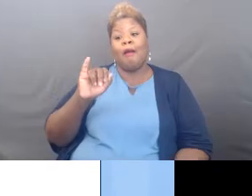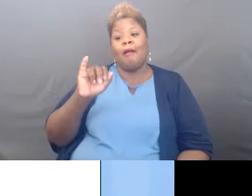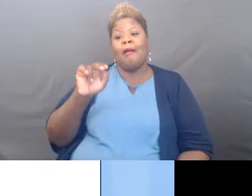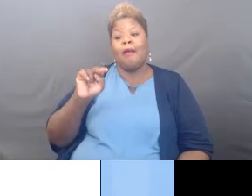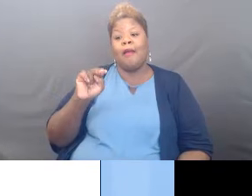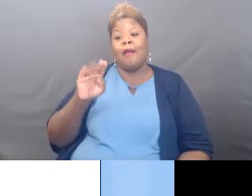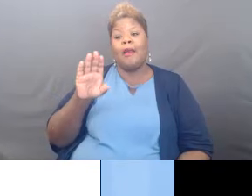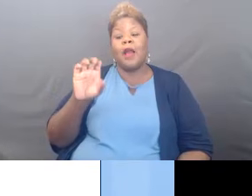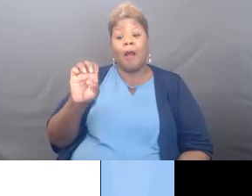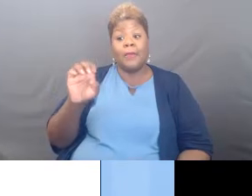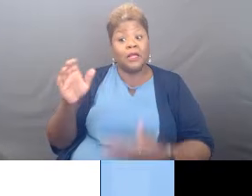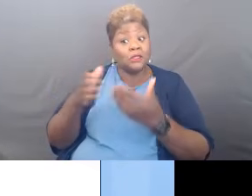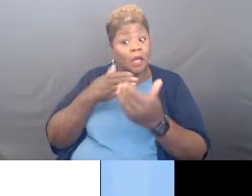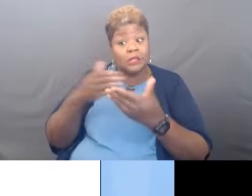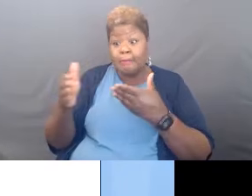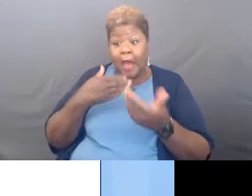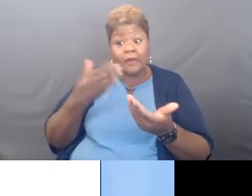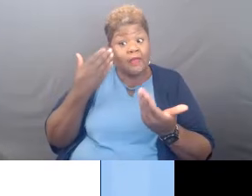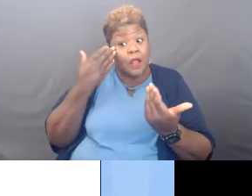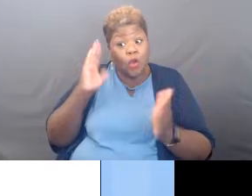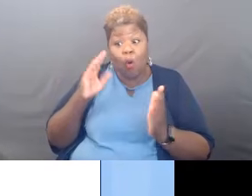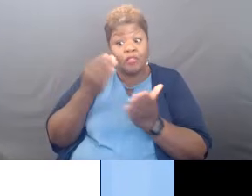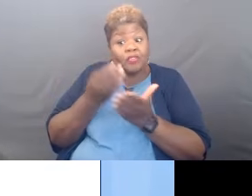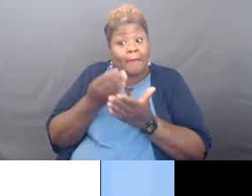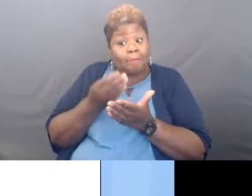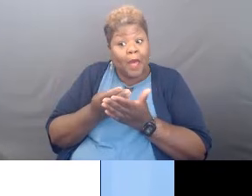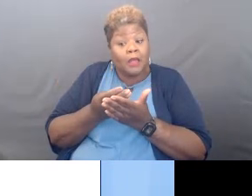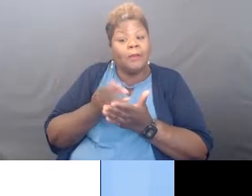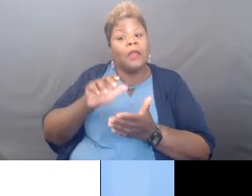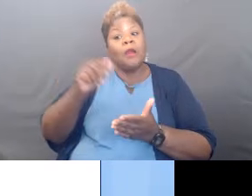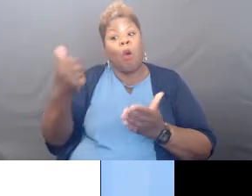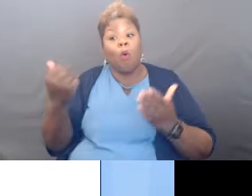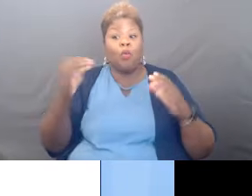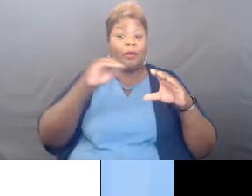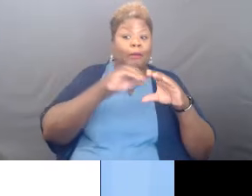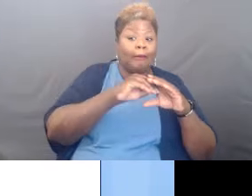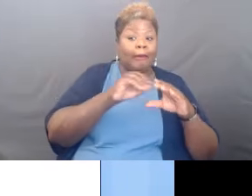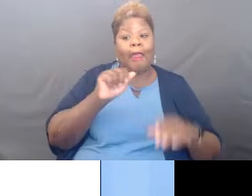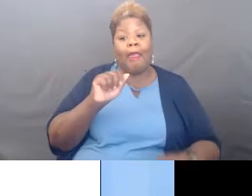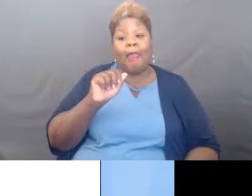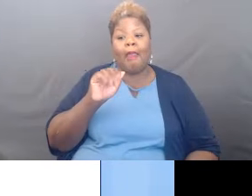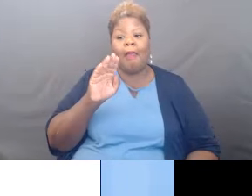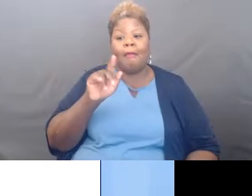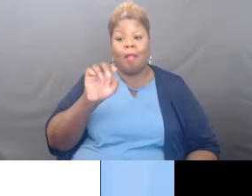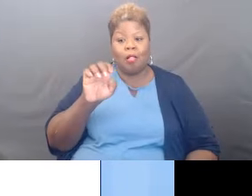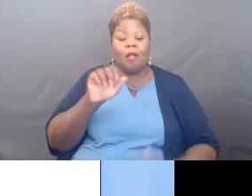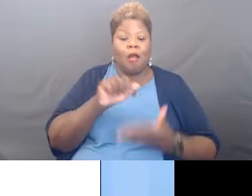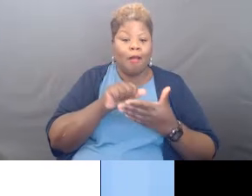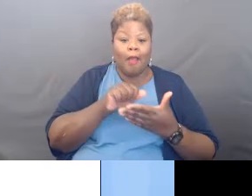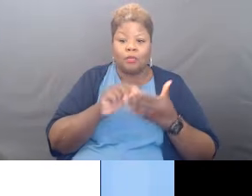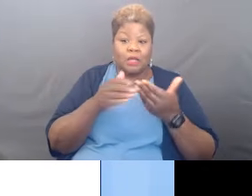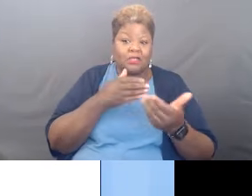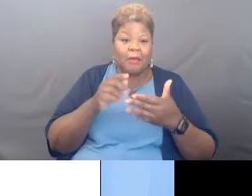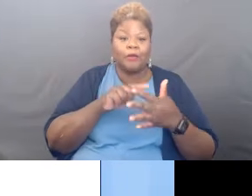that benefit agency already know likely those wages are going to go to an ABLE account. Okay, so it just, these